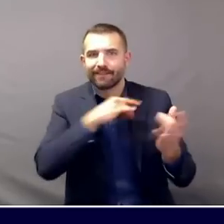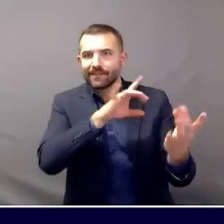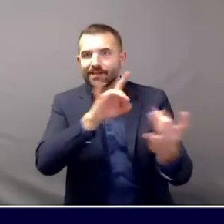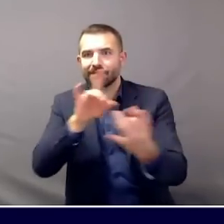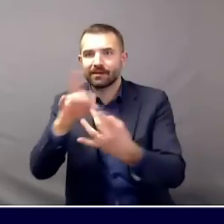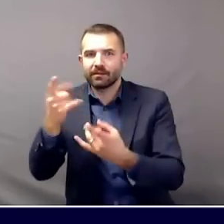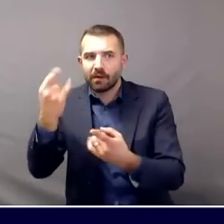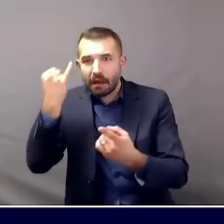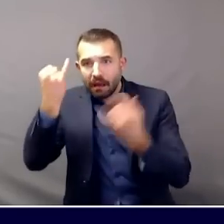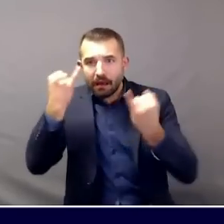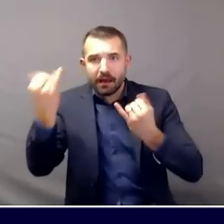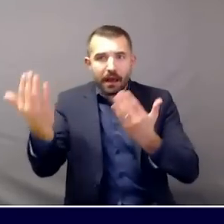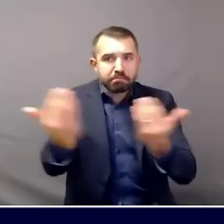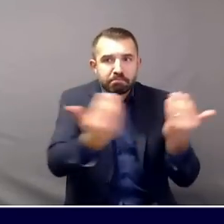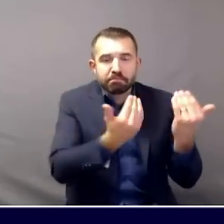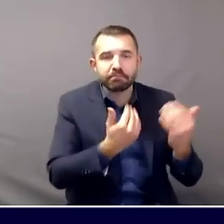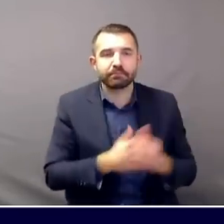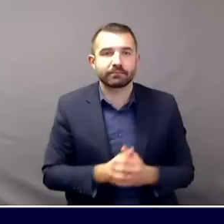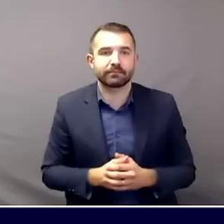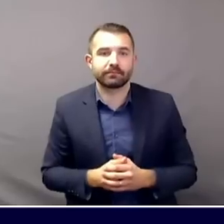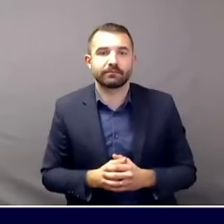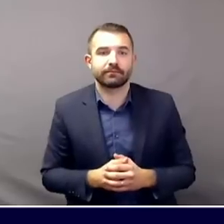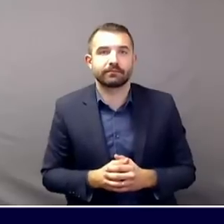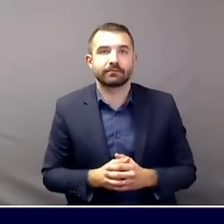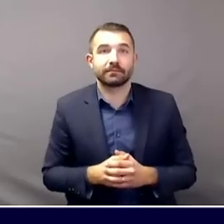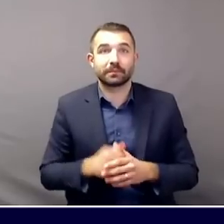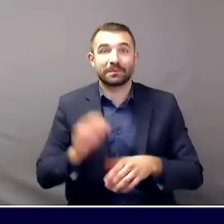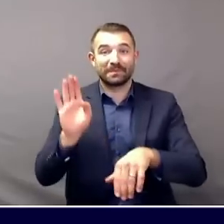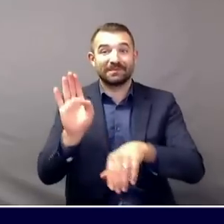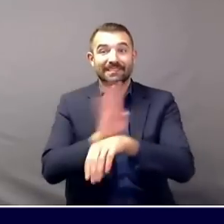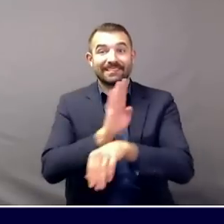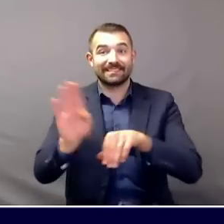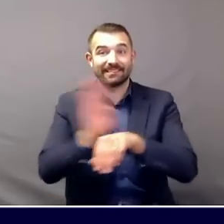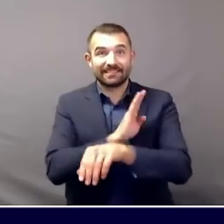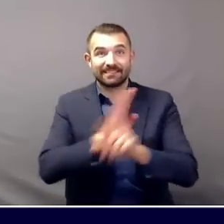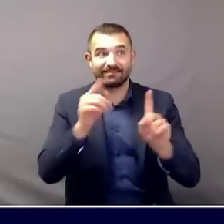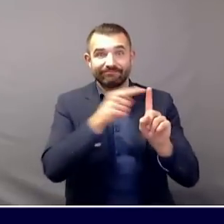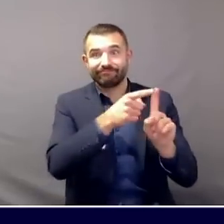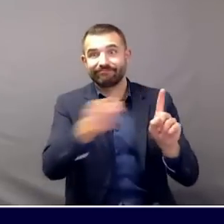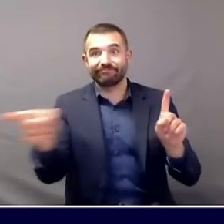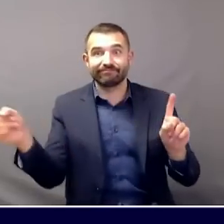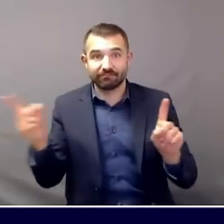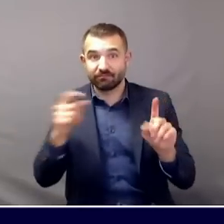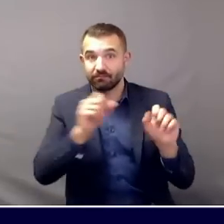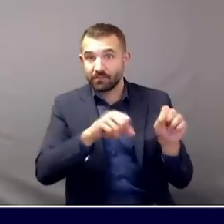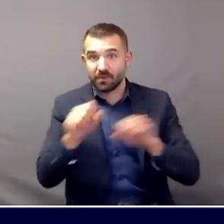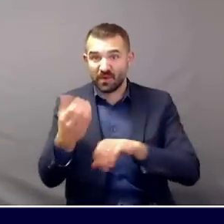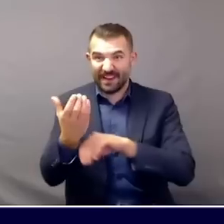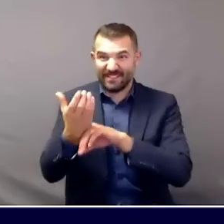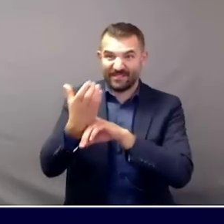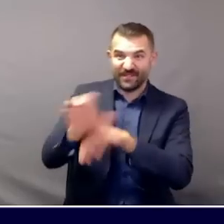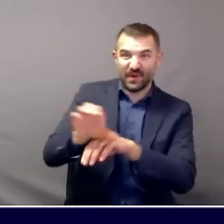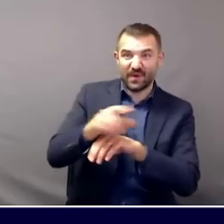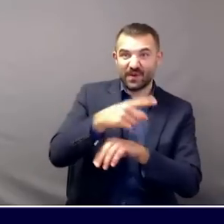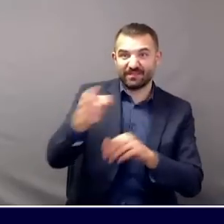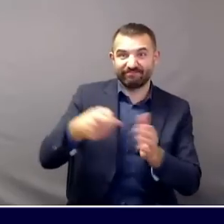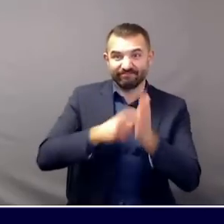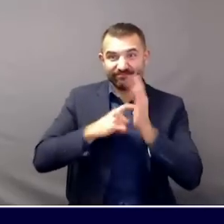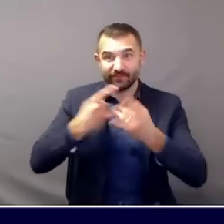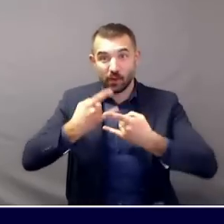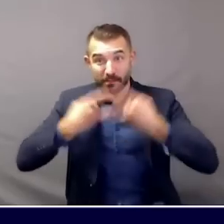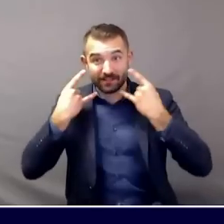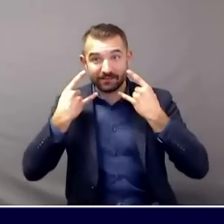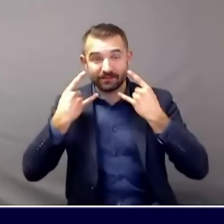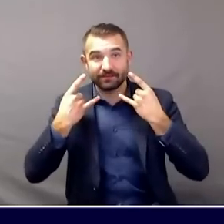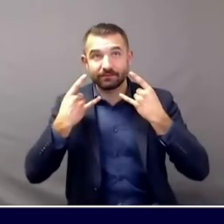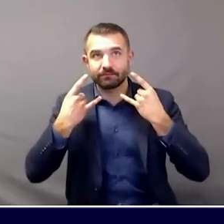their ability to enforce the mask mandate is not always clear. And I want to be real clear. We will issue some better guidance, some more